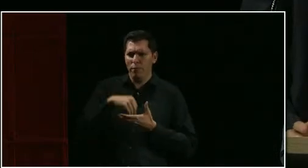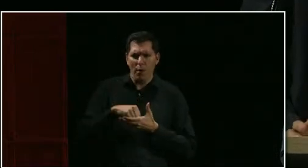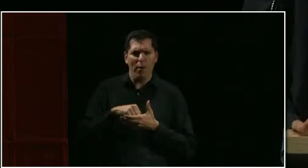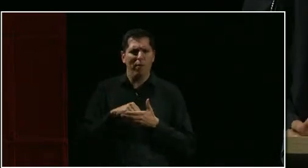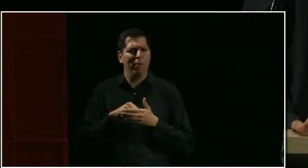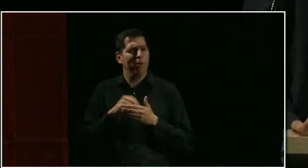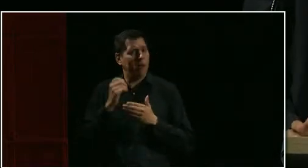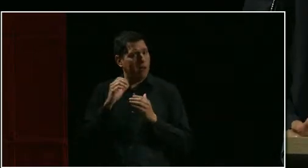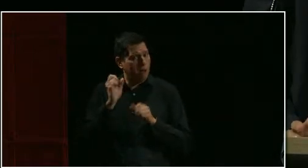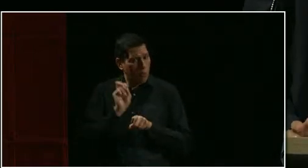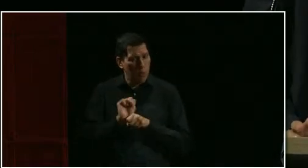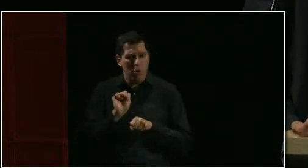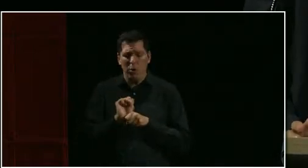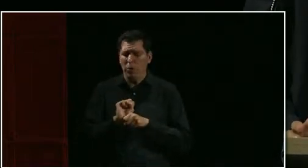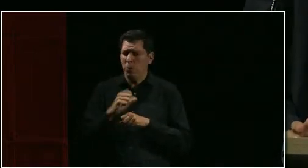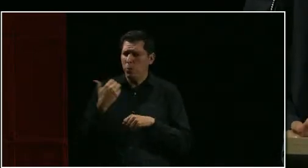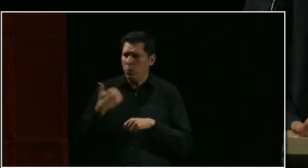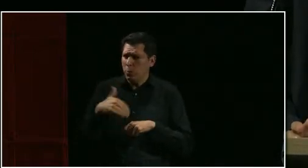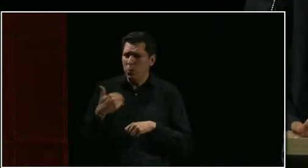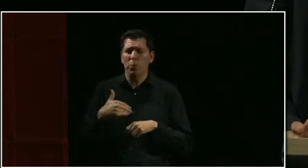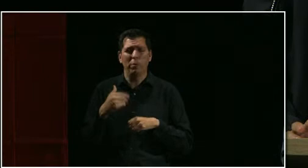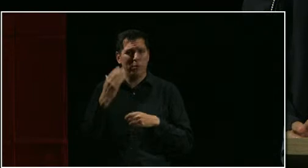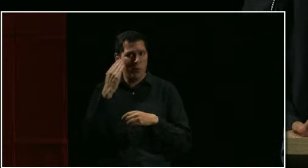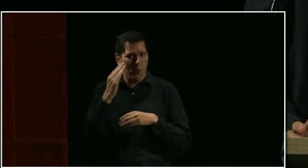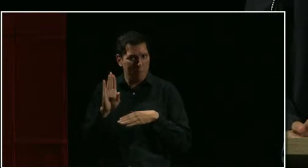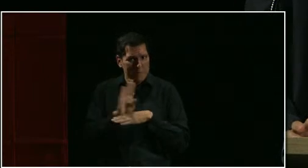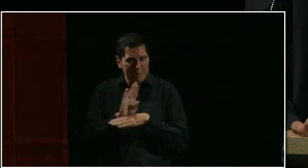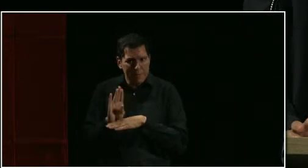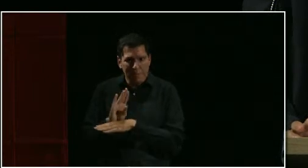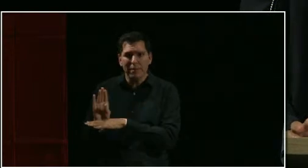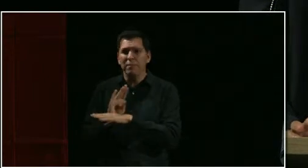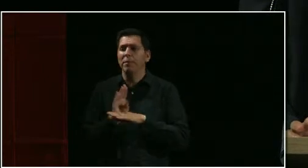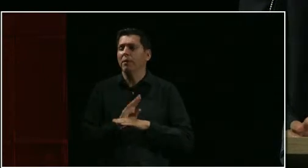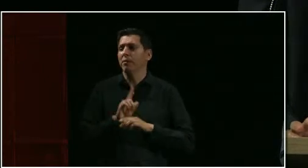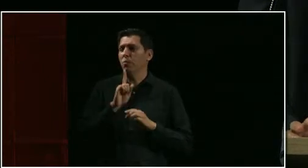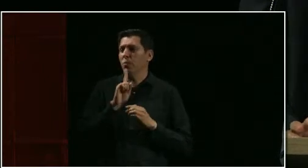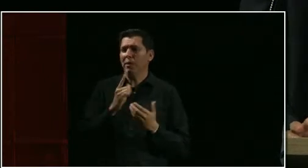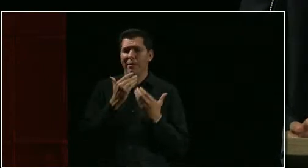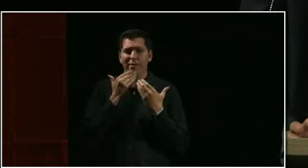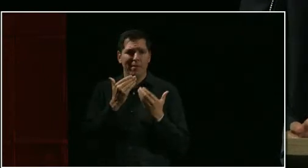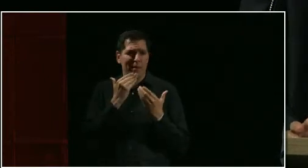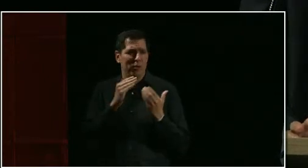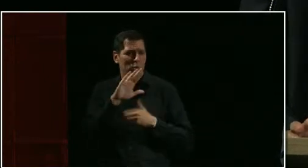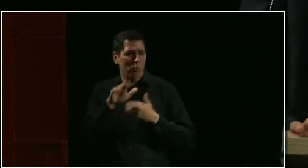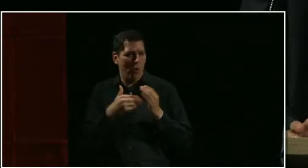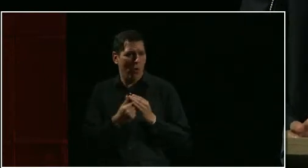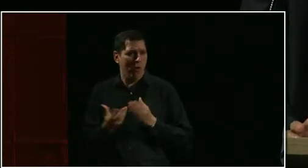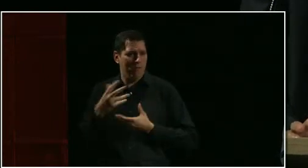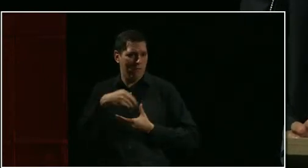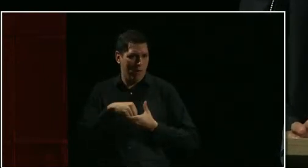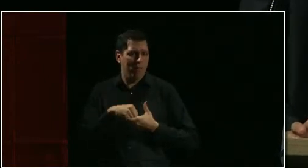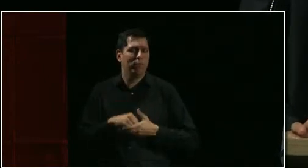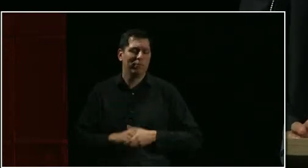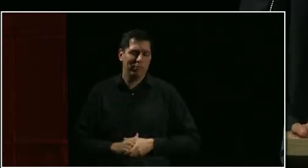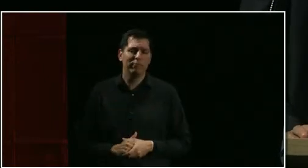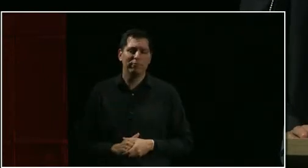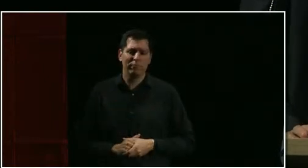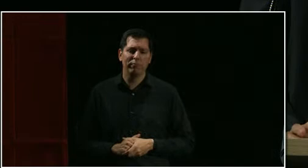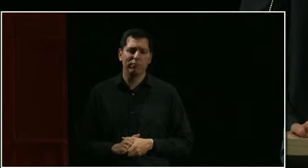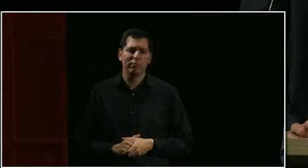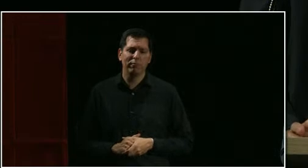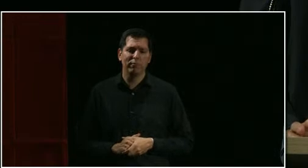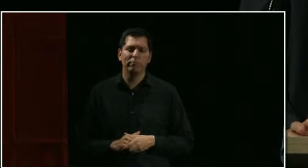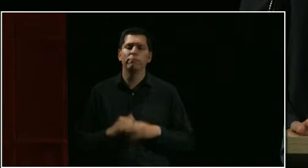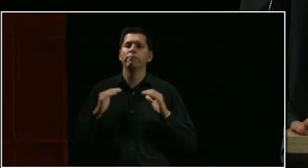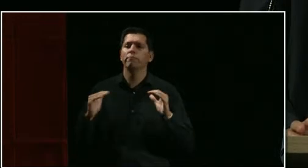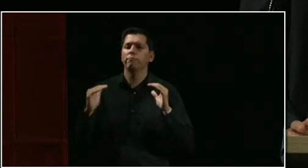It is a lot of work. We keep you very busy, I know, and we really genuinely very much appreciate all your help. So thank you.